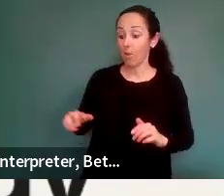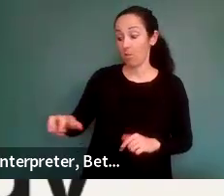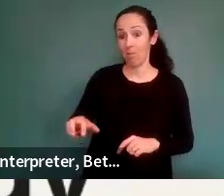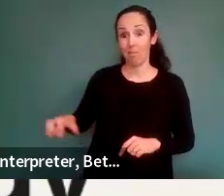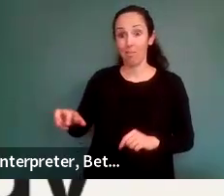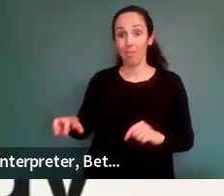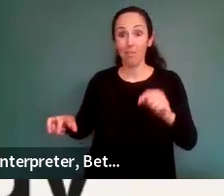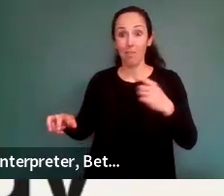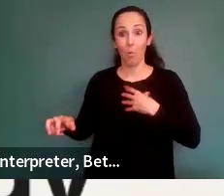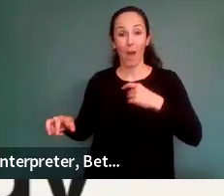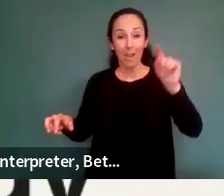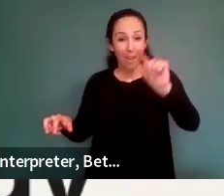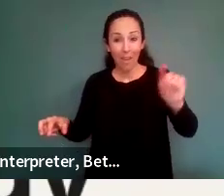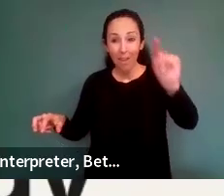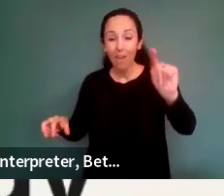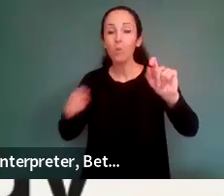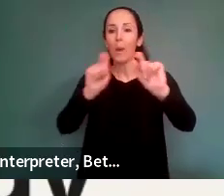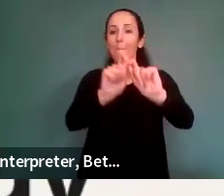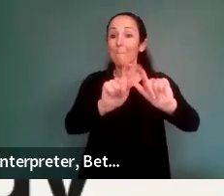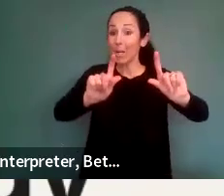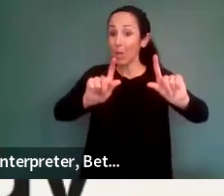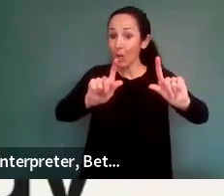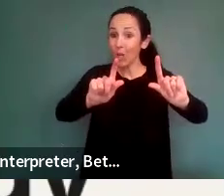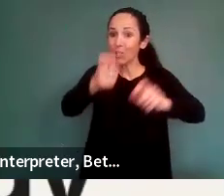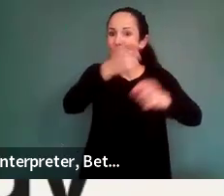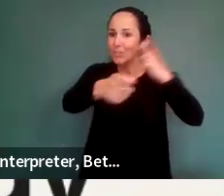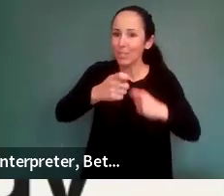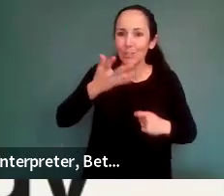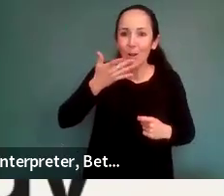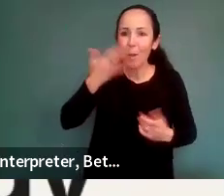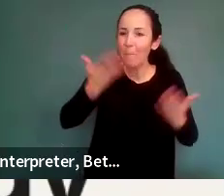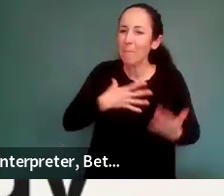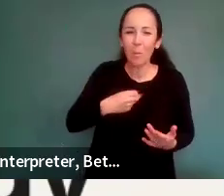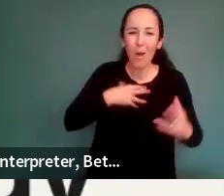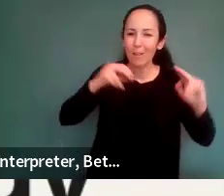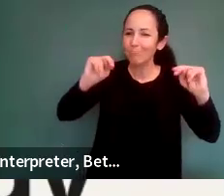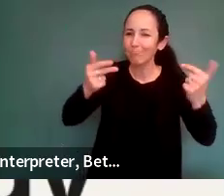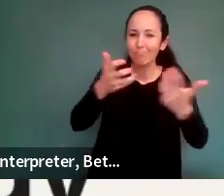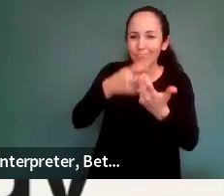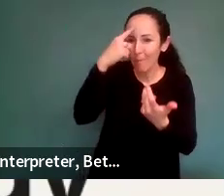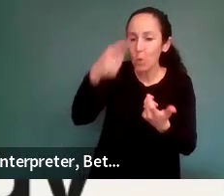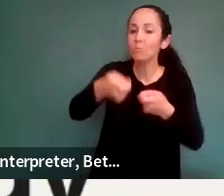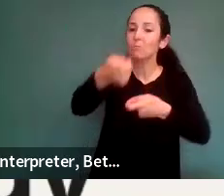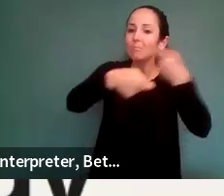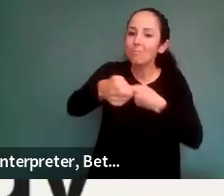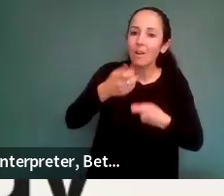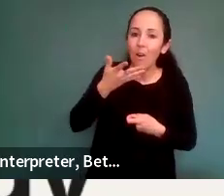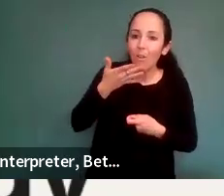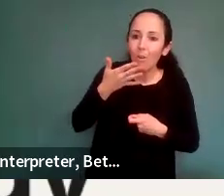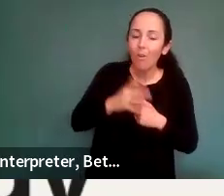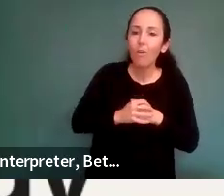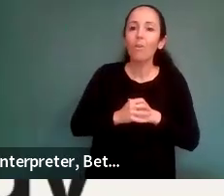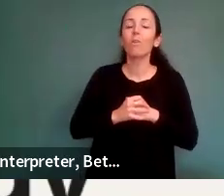color. The same thing with the pointer. You can make these very large. You can also change the color on the